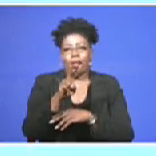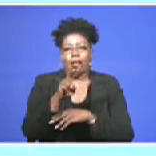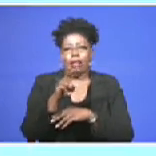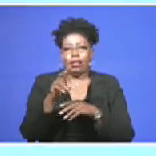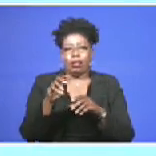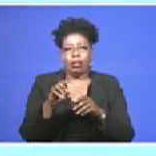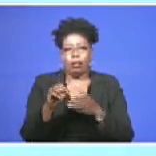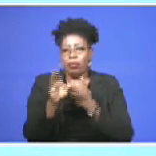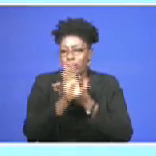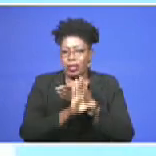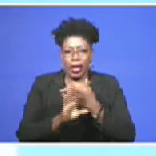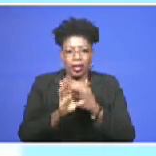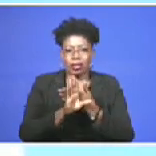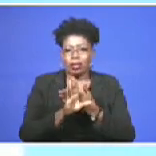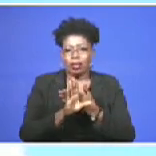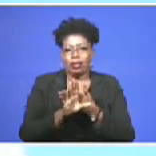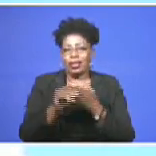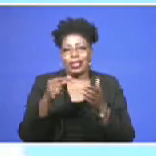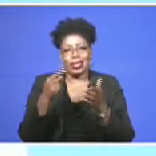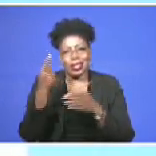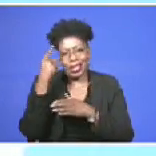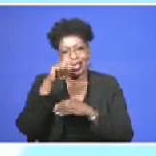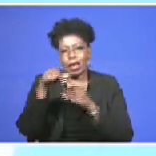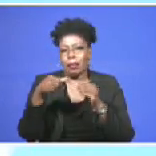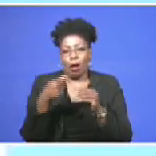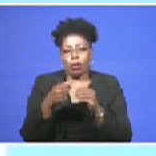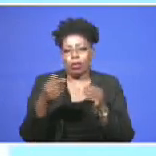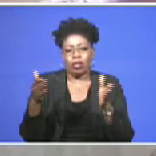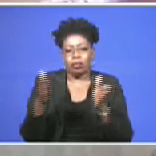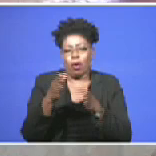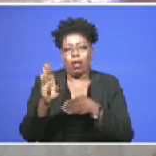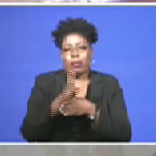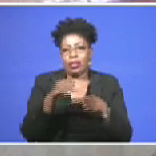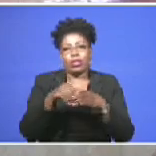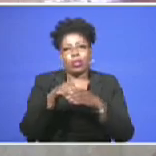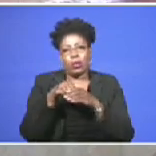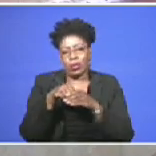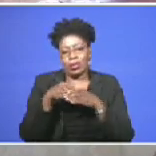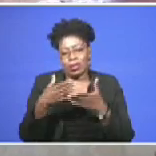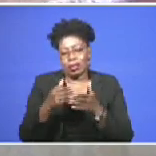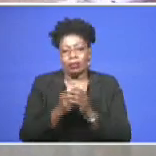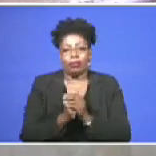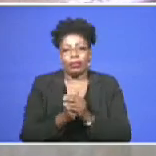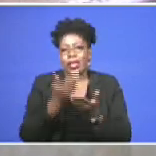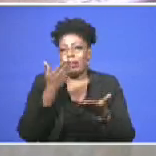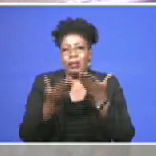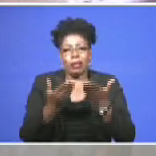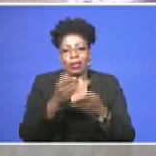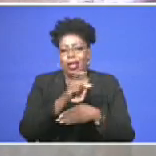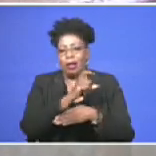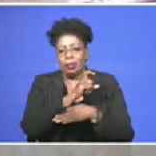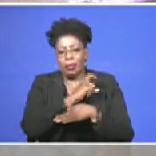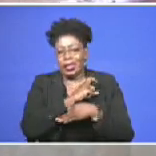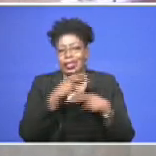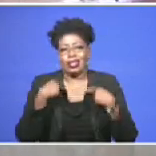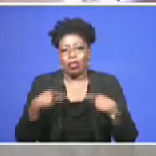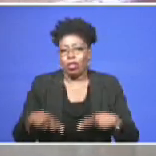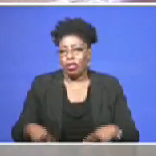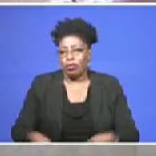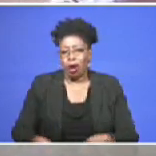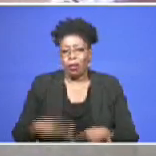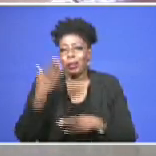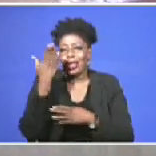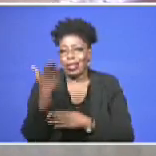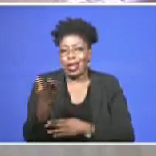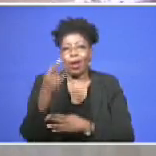and just think about us, all the small business owners and so forth. Just maybe a uniform officer in presence all the